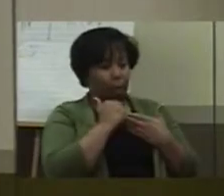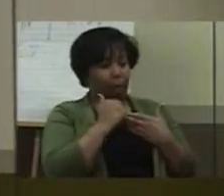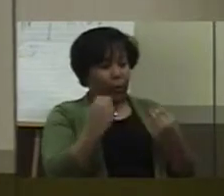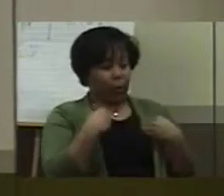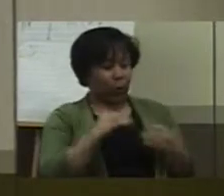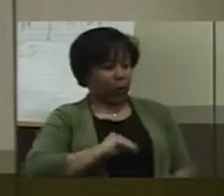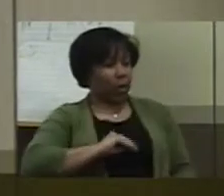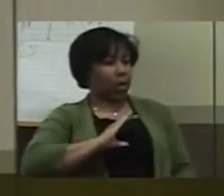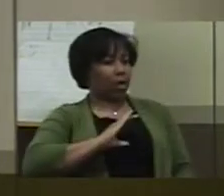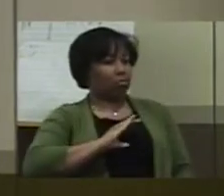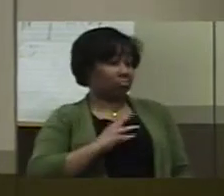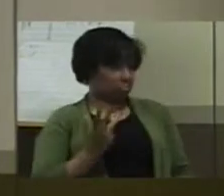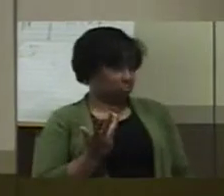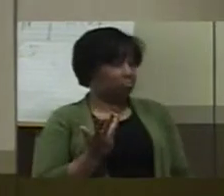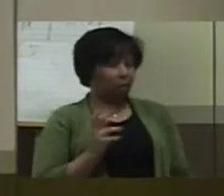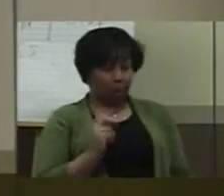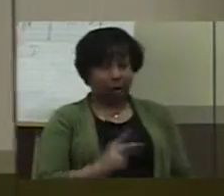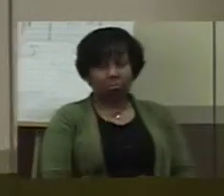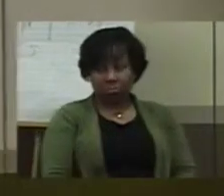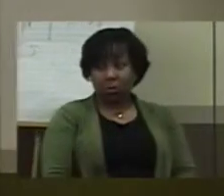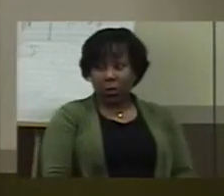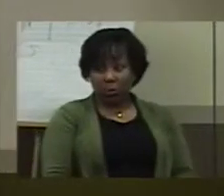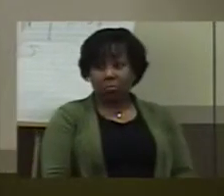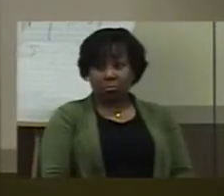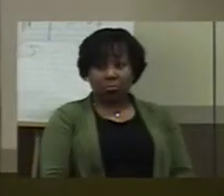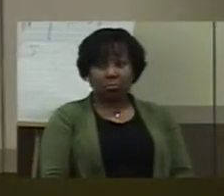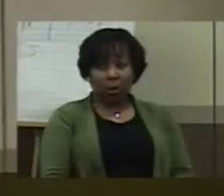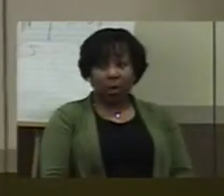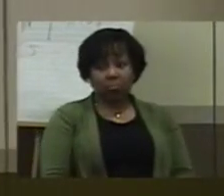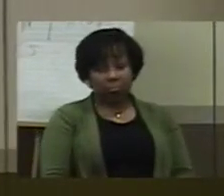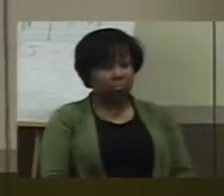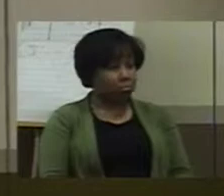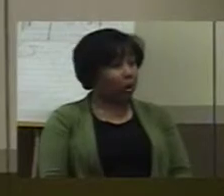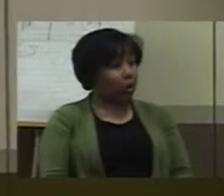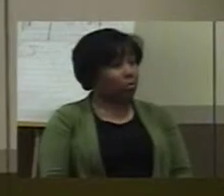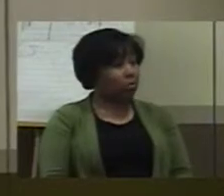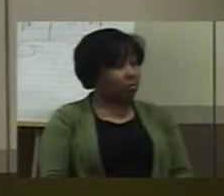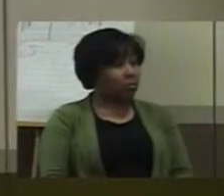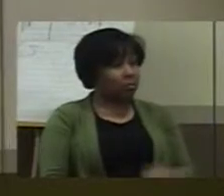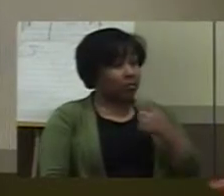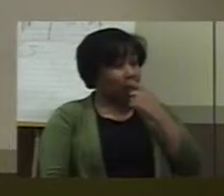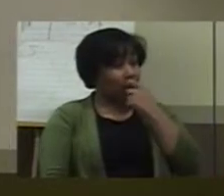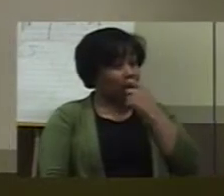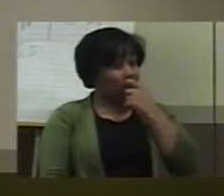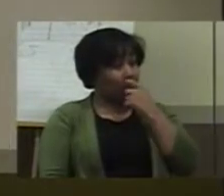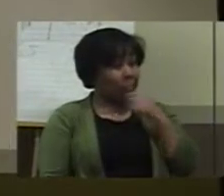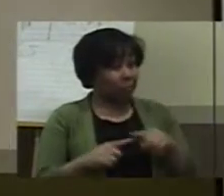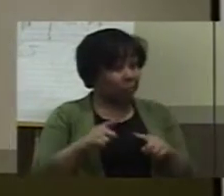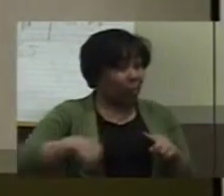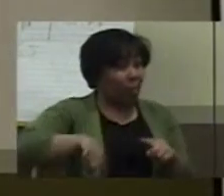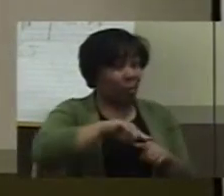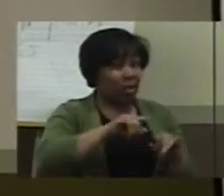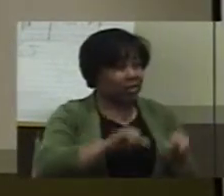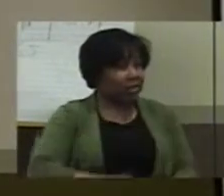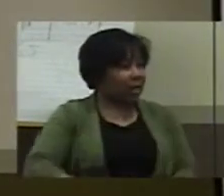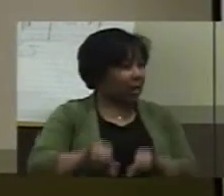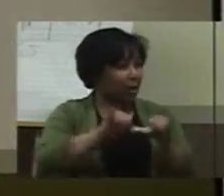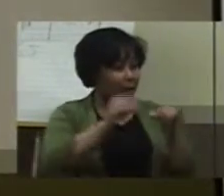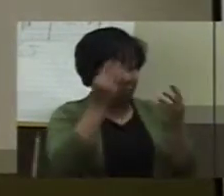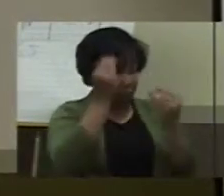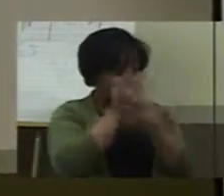that confidence somehow. Okay, great. All right. Well, we all had the same set